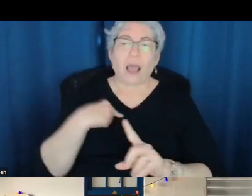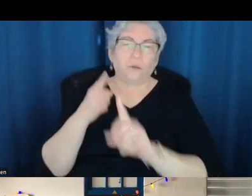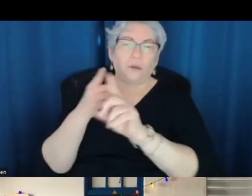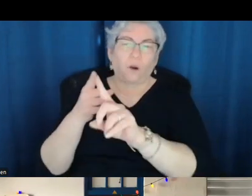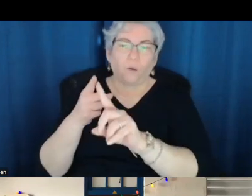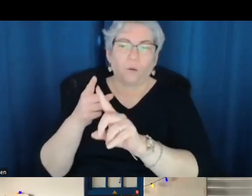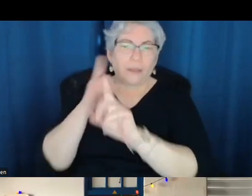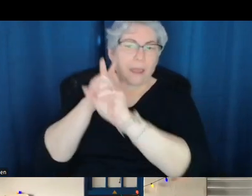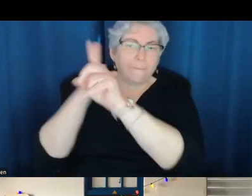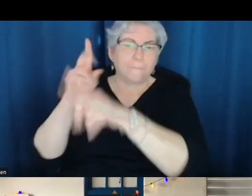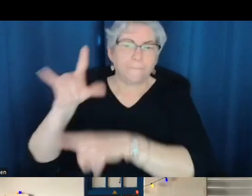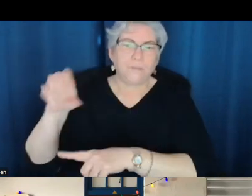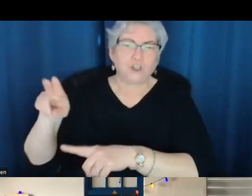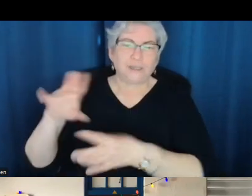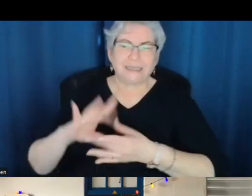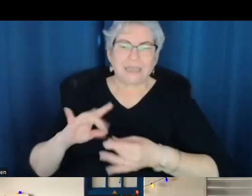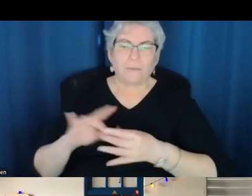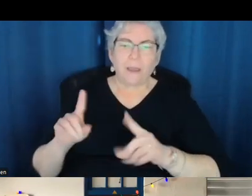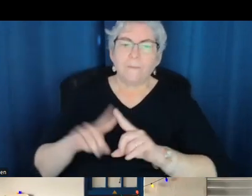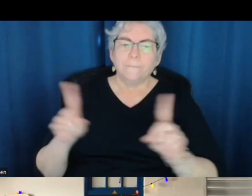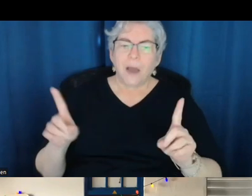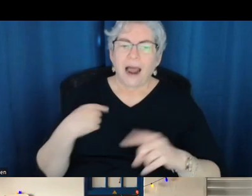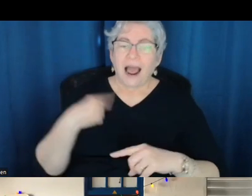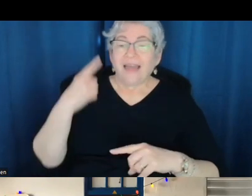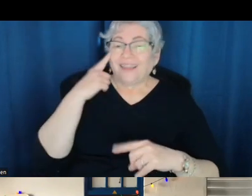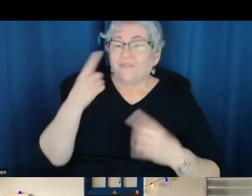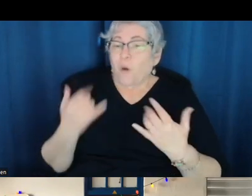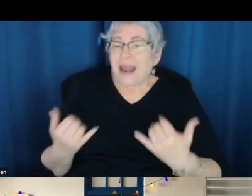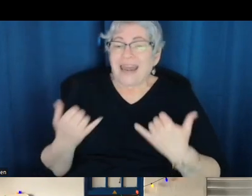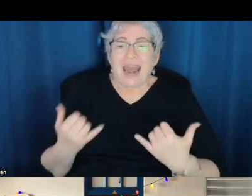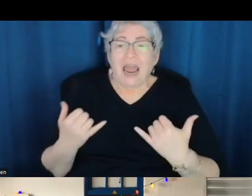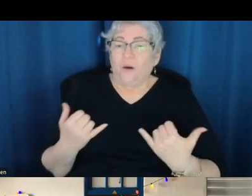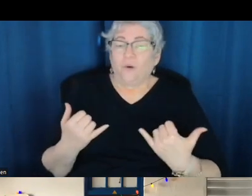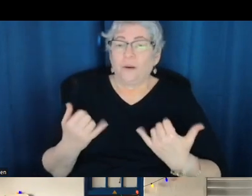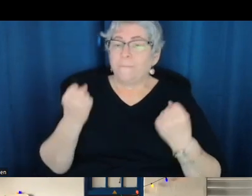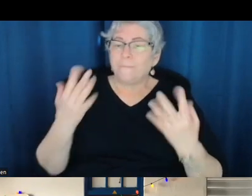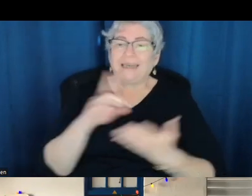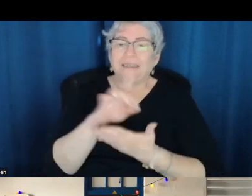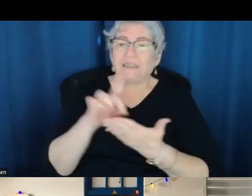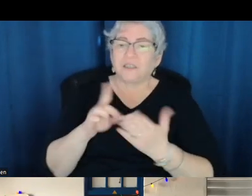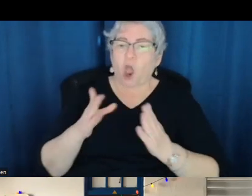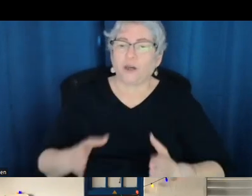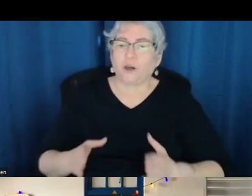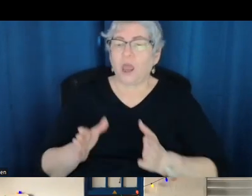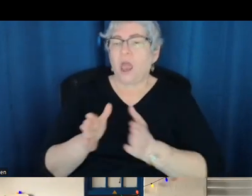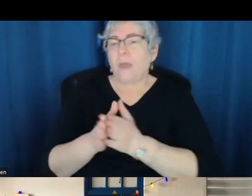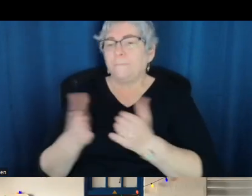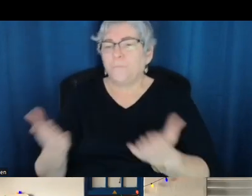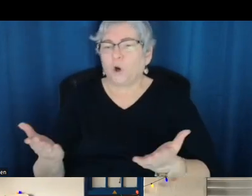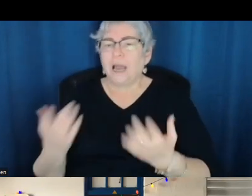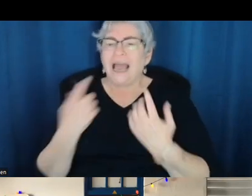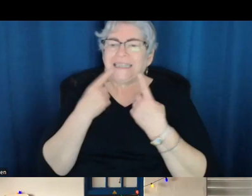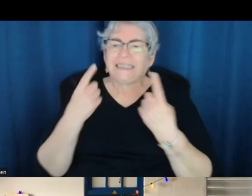statement. But I think at this point, there are many designers and books and